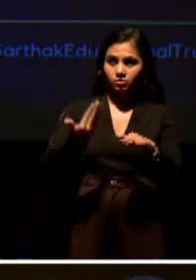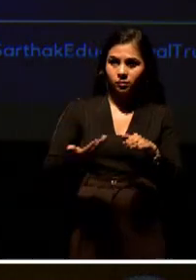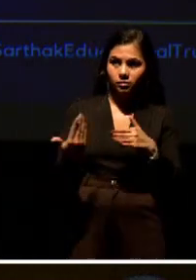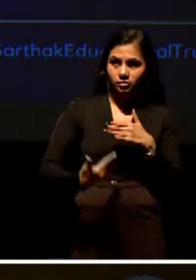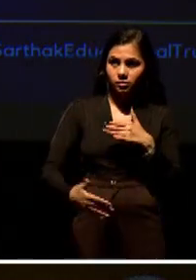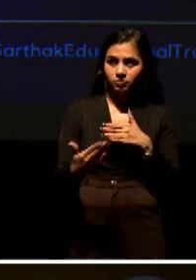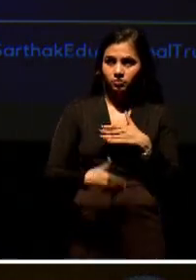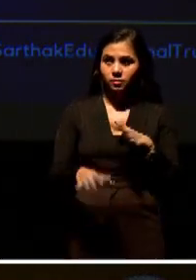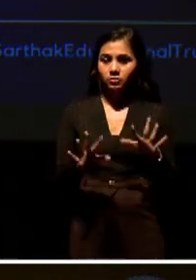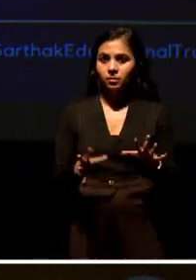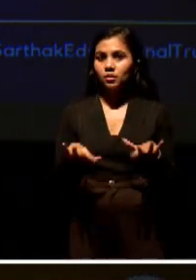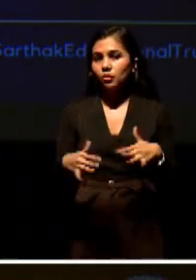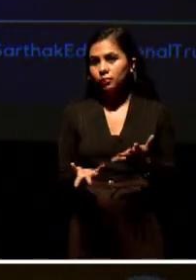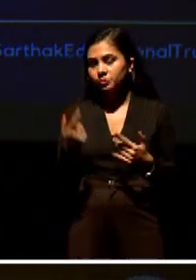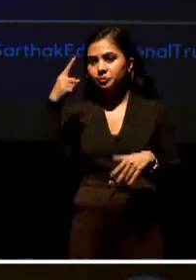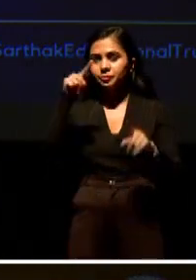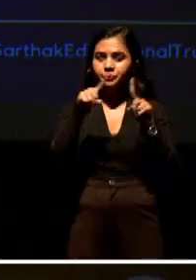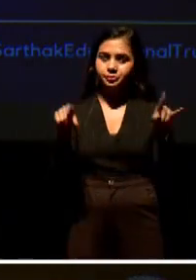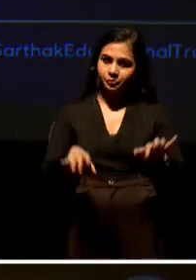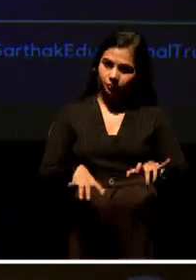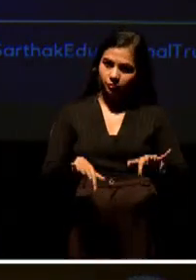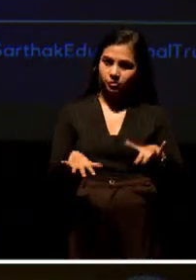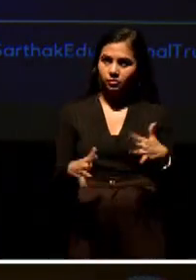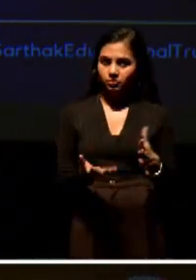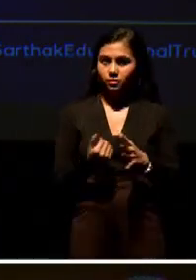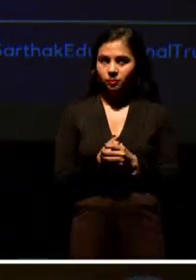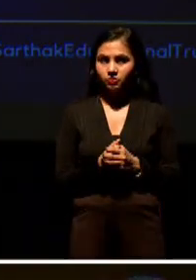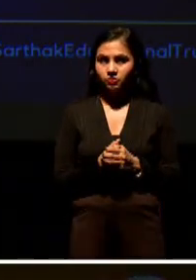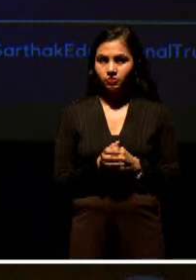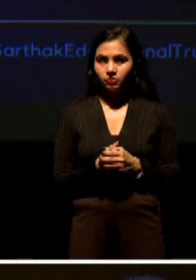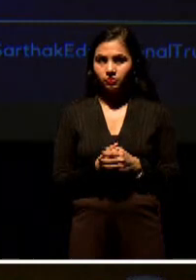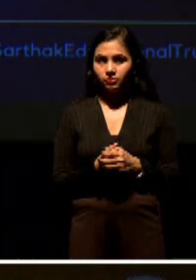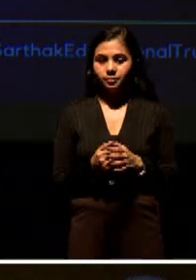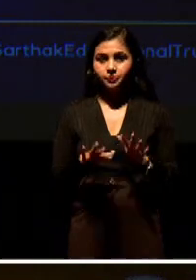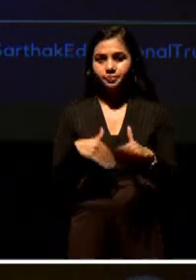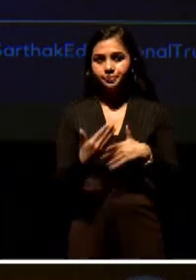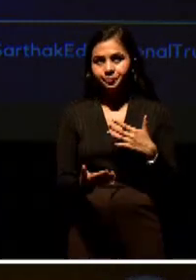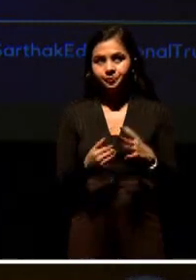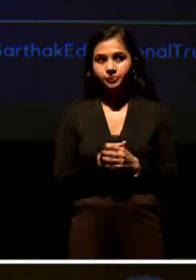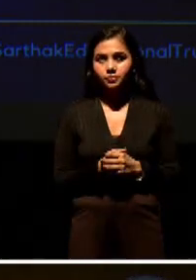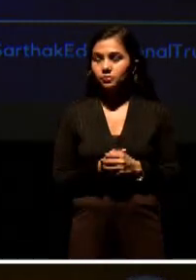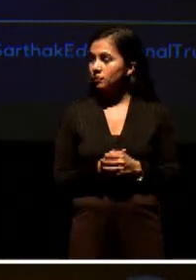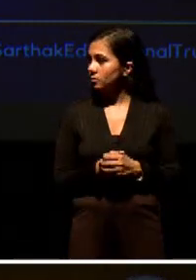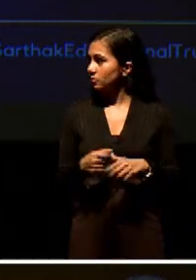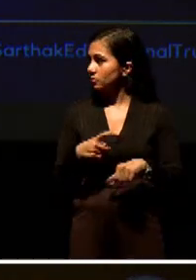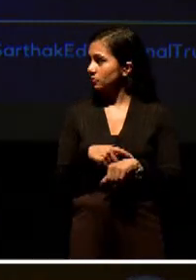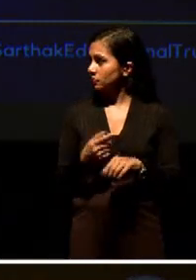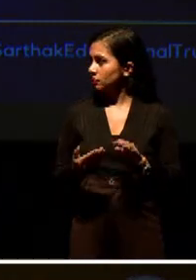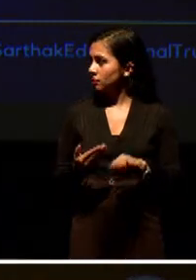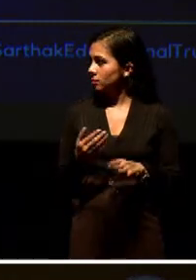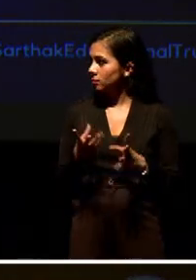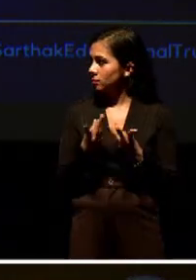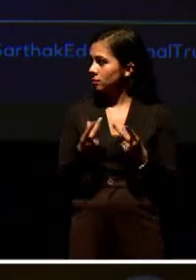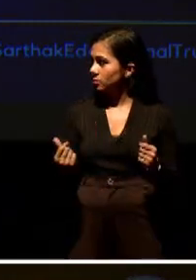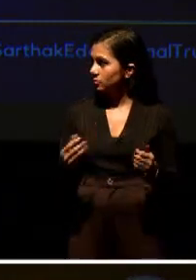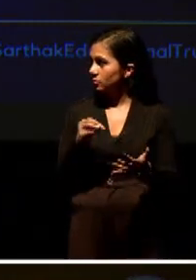example, brain to computer interface, or like you said, neural network and other things, it's fine, that will take time, but other things, the solutions